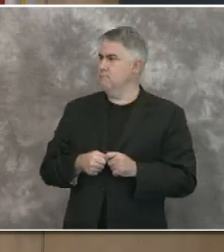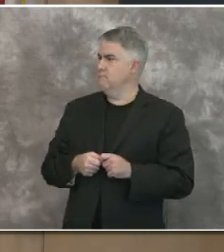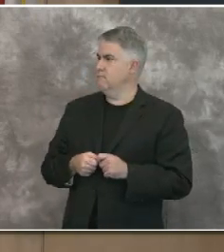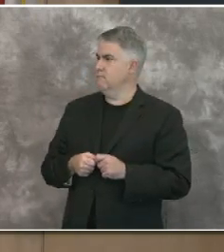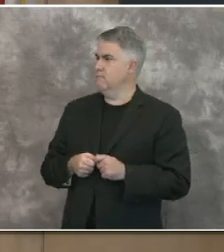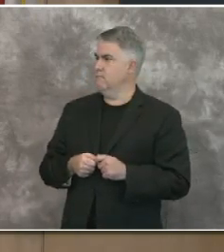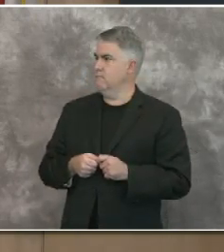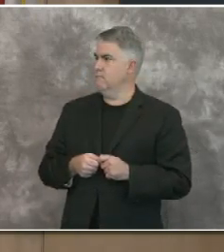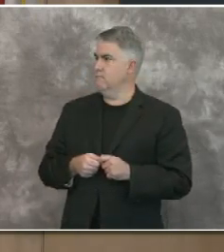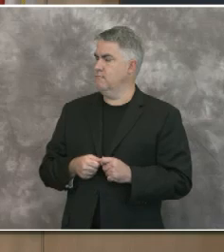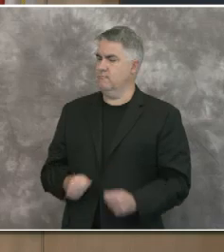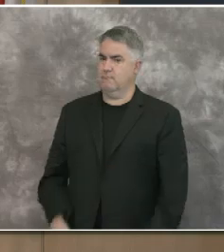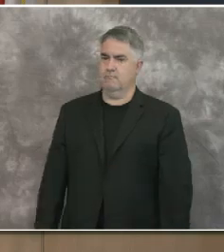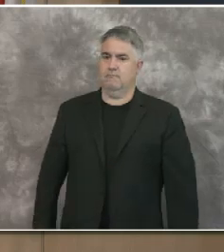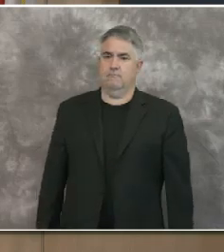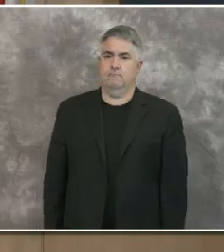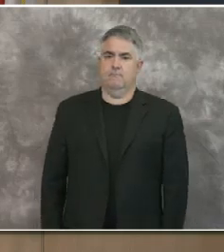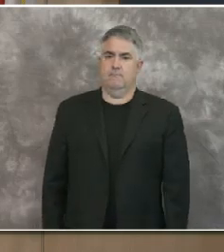Thank you.